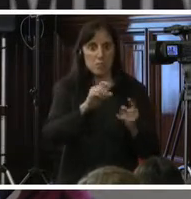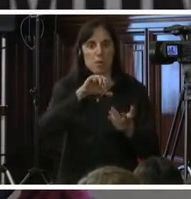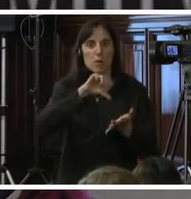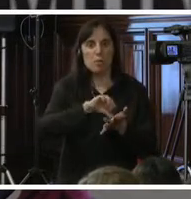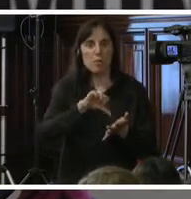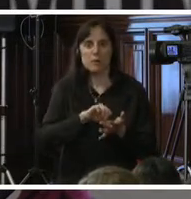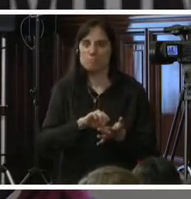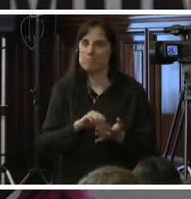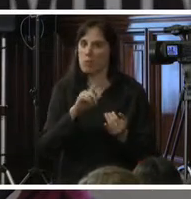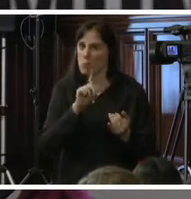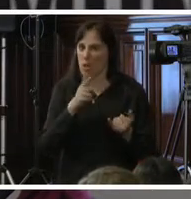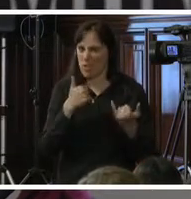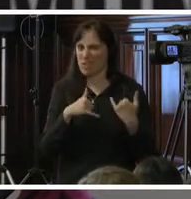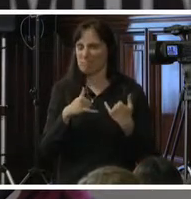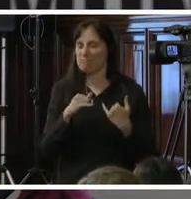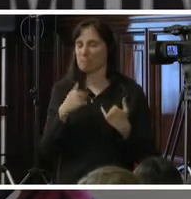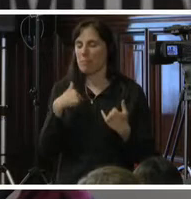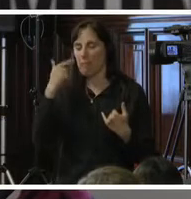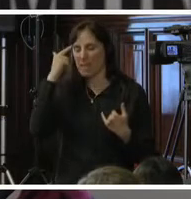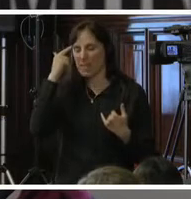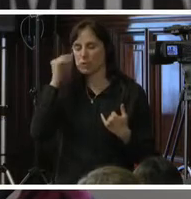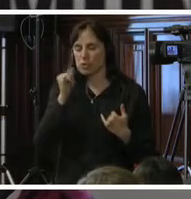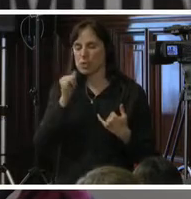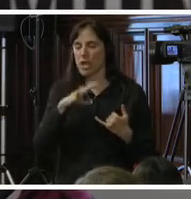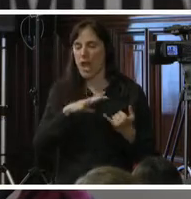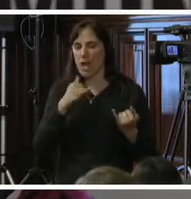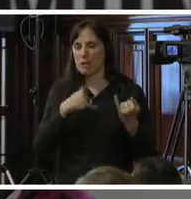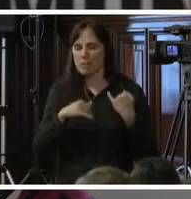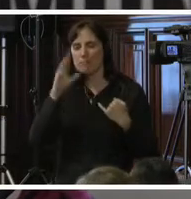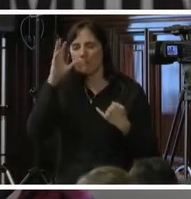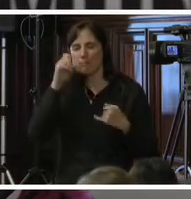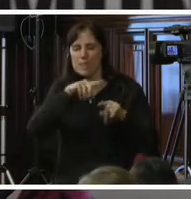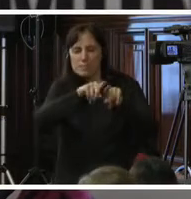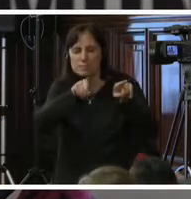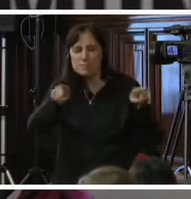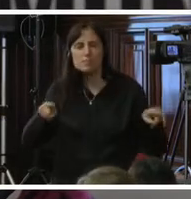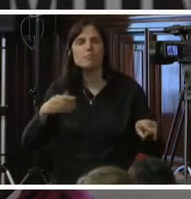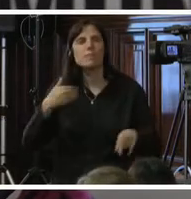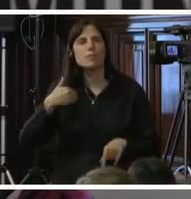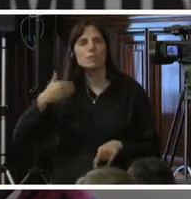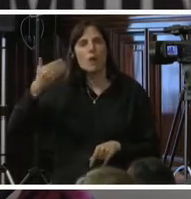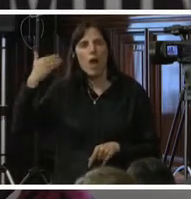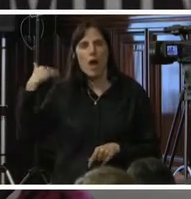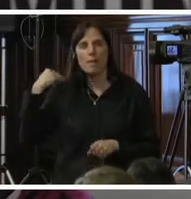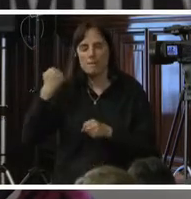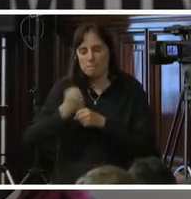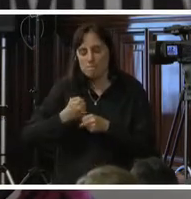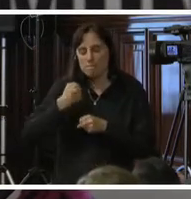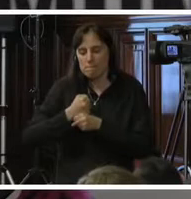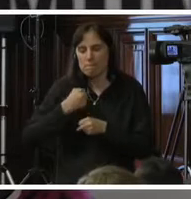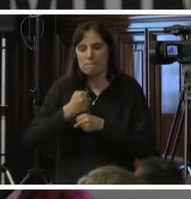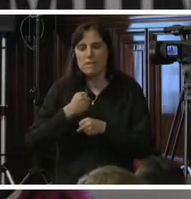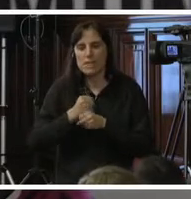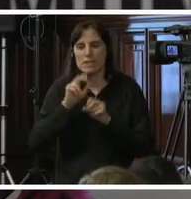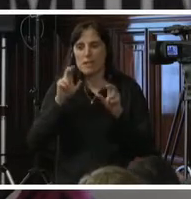you remember that some years ago, at least when I was active in the women's movement and the children's movement, that the